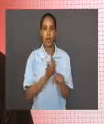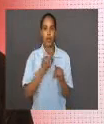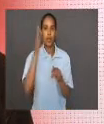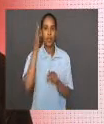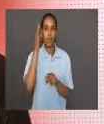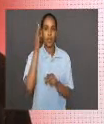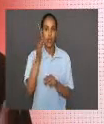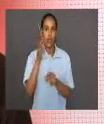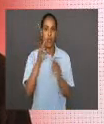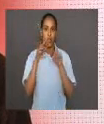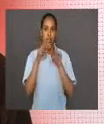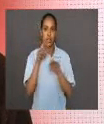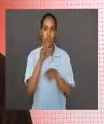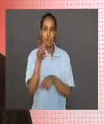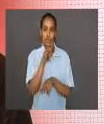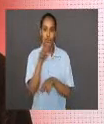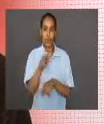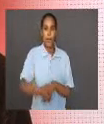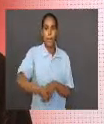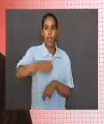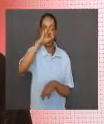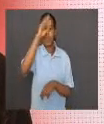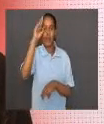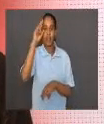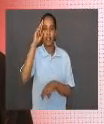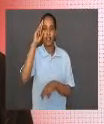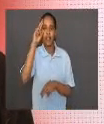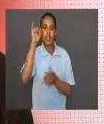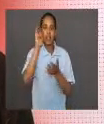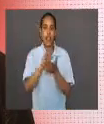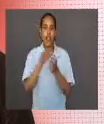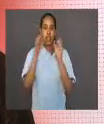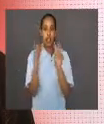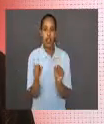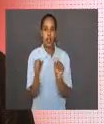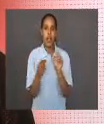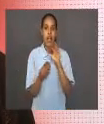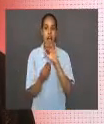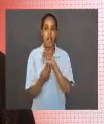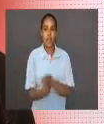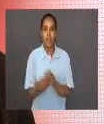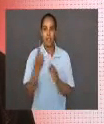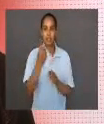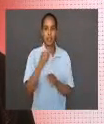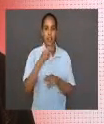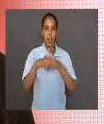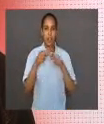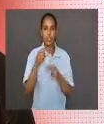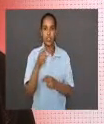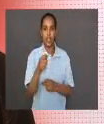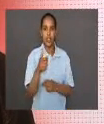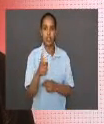will focus on two main factors that can affect the reaction